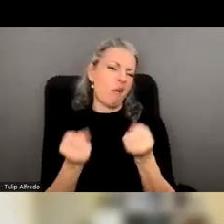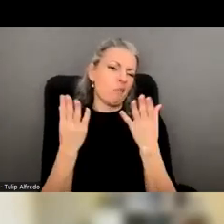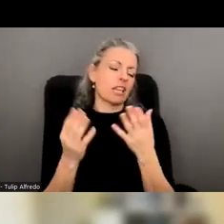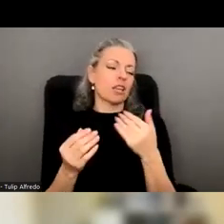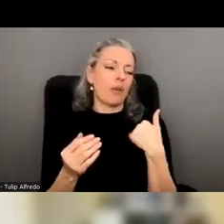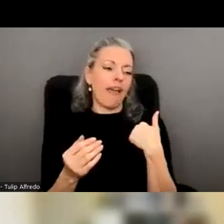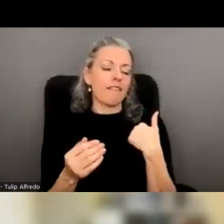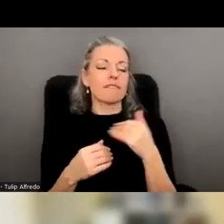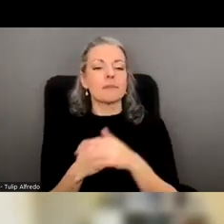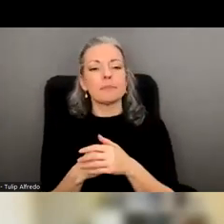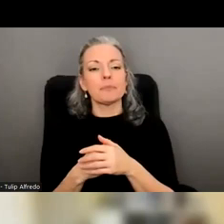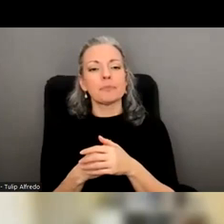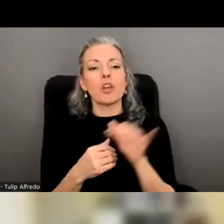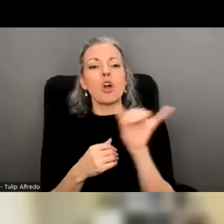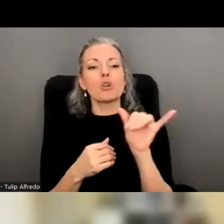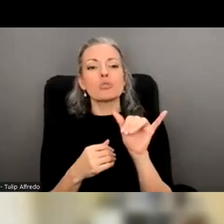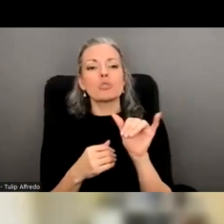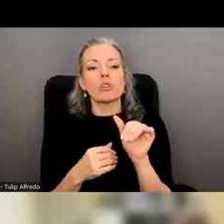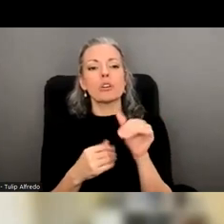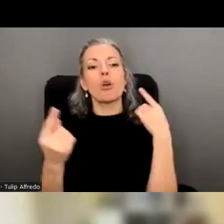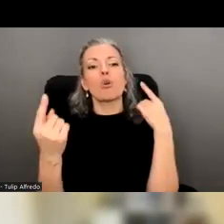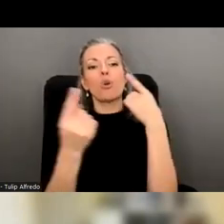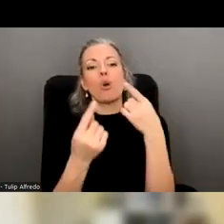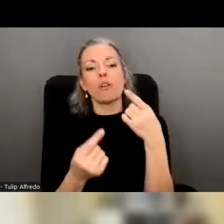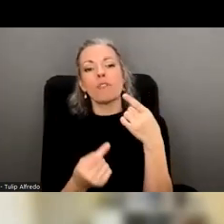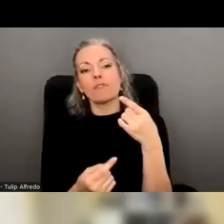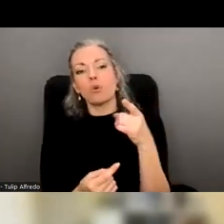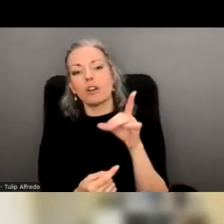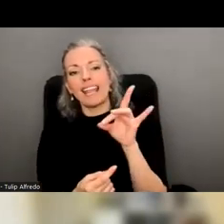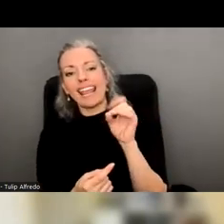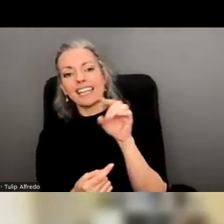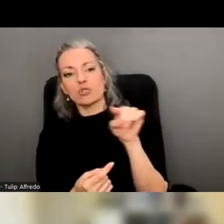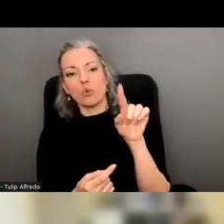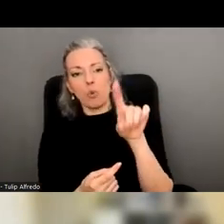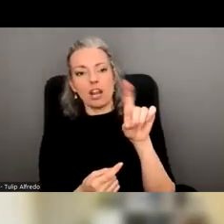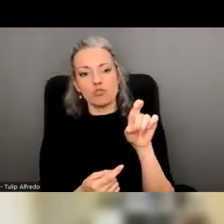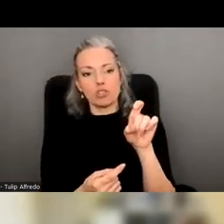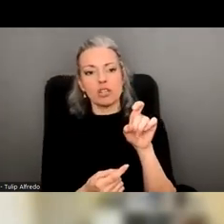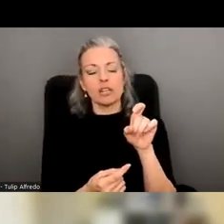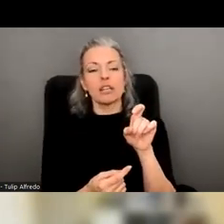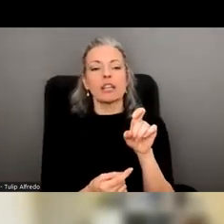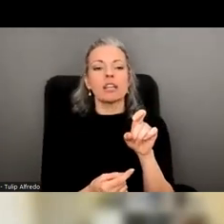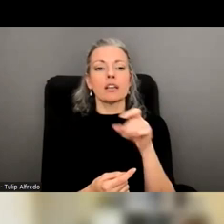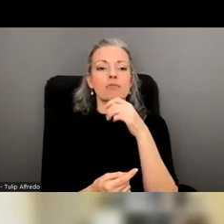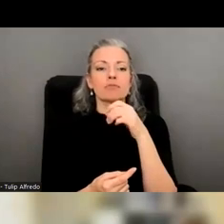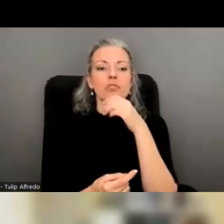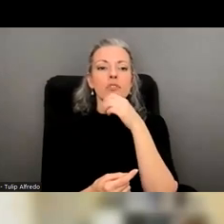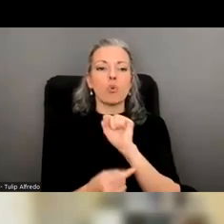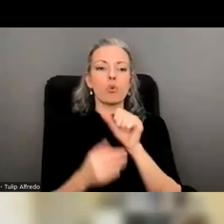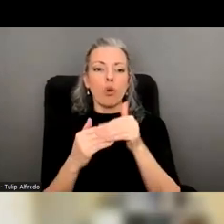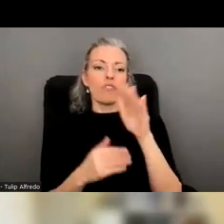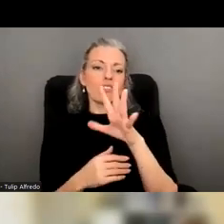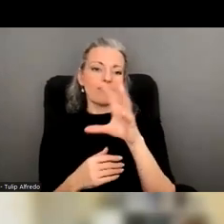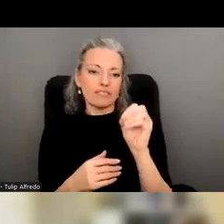emerge. Also aiming for 80 to 100 LGBTQ plus older adults, 50 years and older, so midlife and older